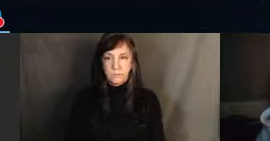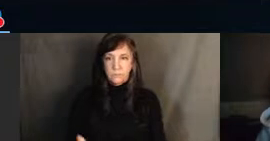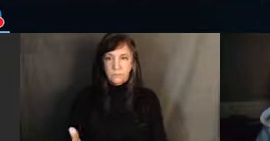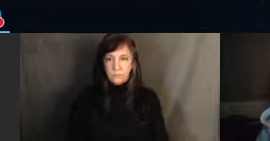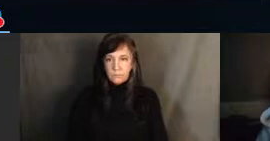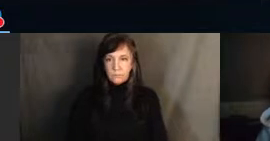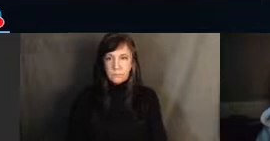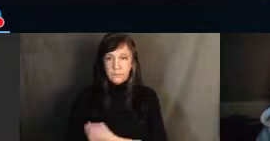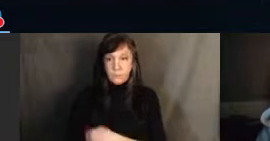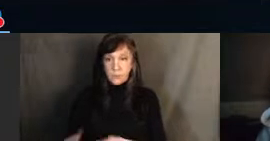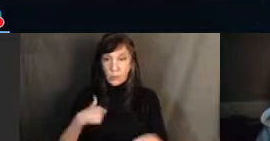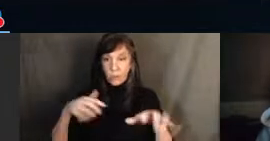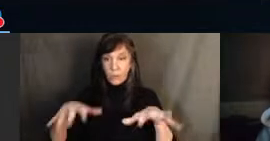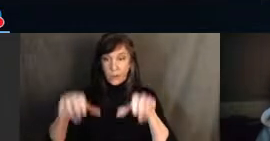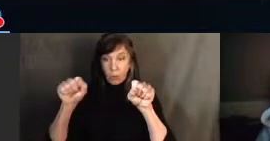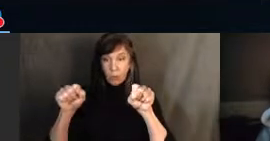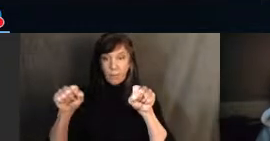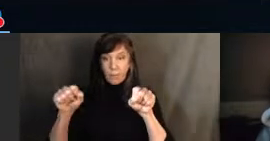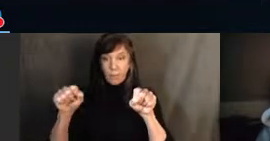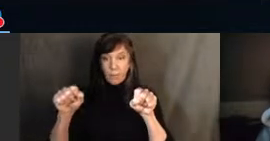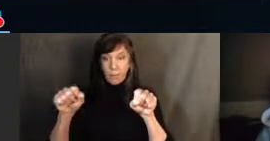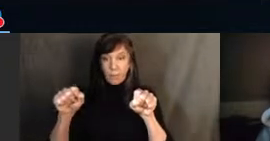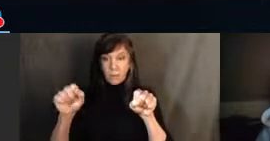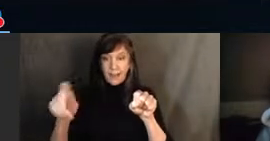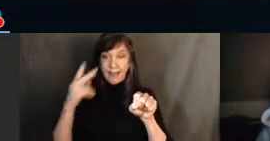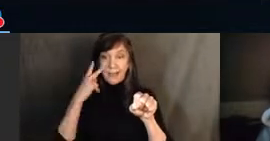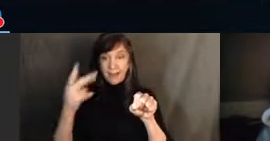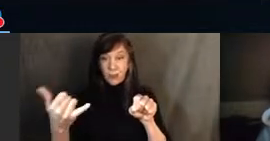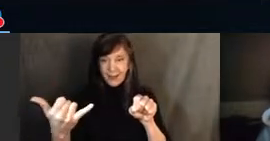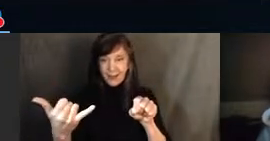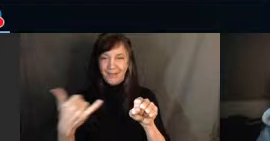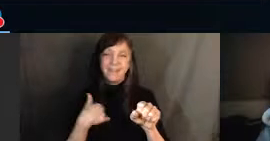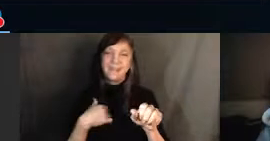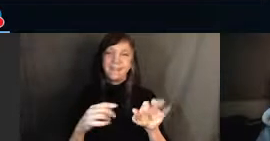Thank you for telling me about that experience, Ken. That sounds really scary.